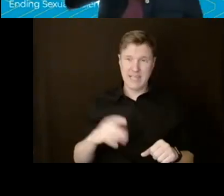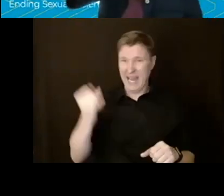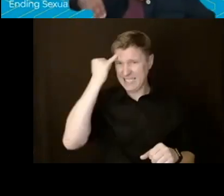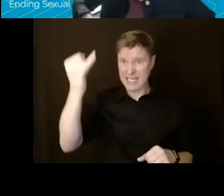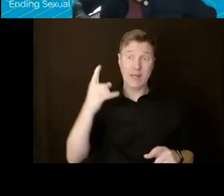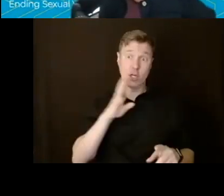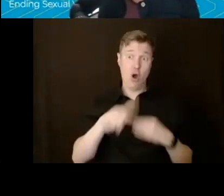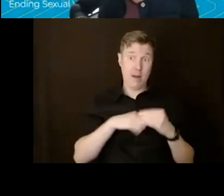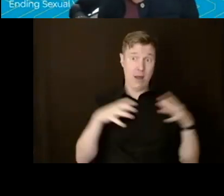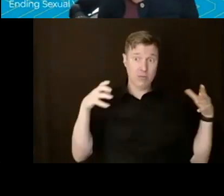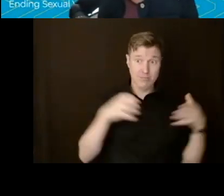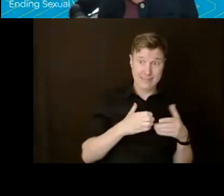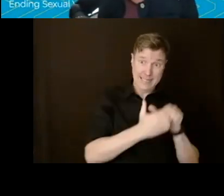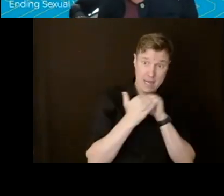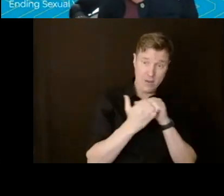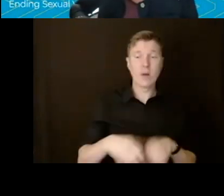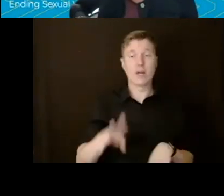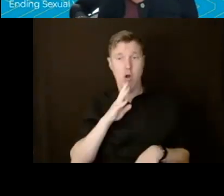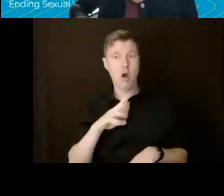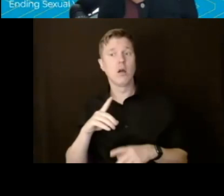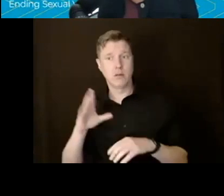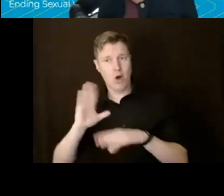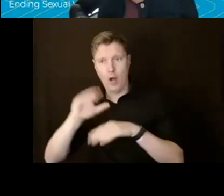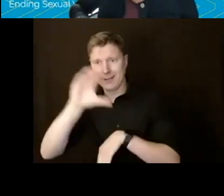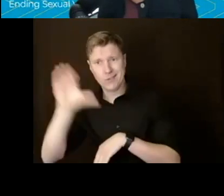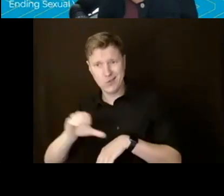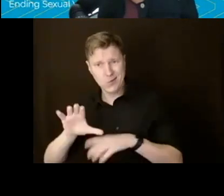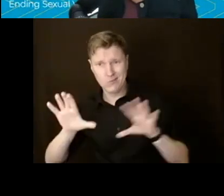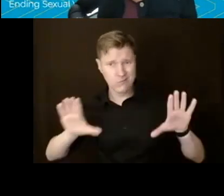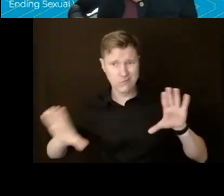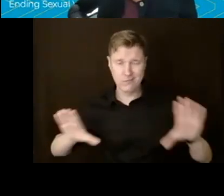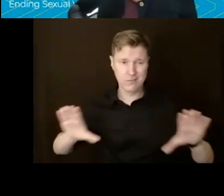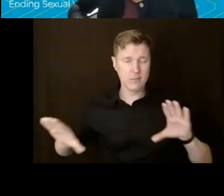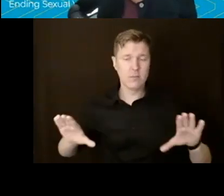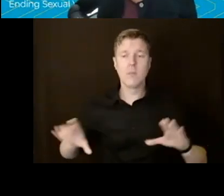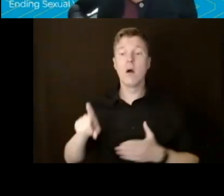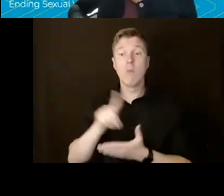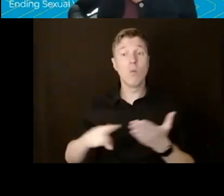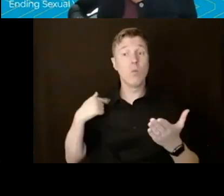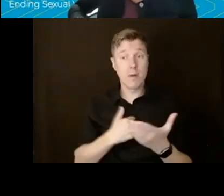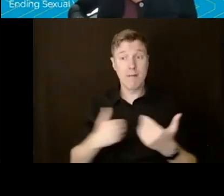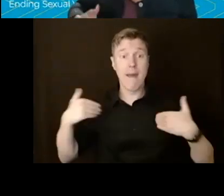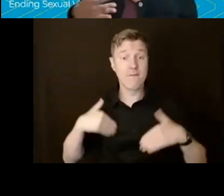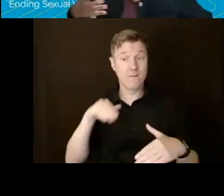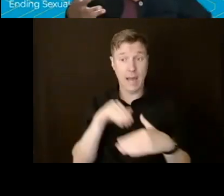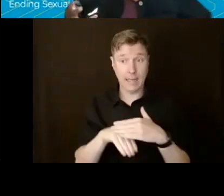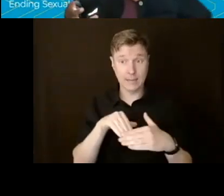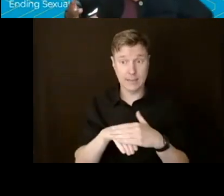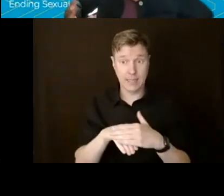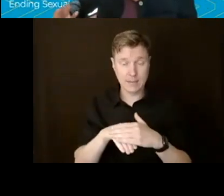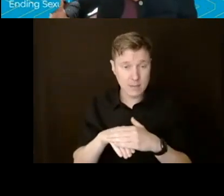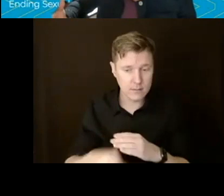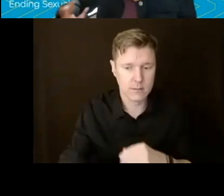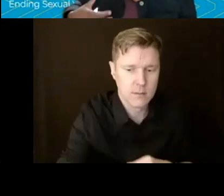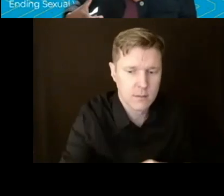and space in the Zoom platform. But what we have access to is me and Janae's